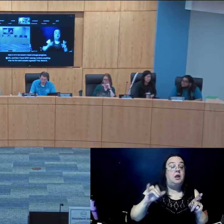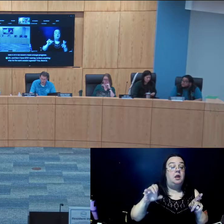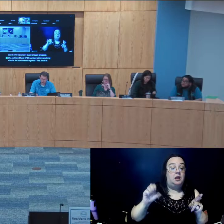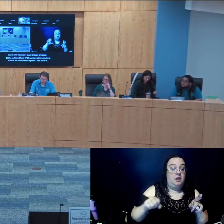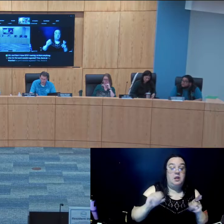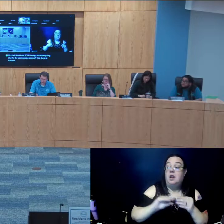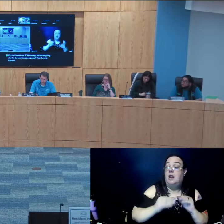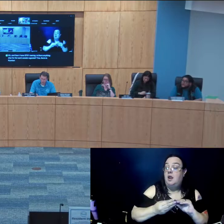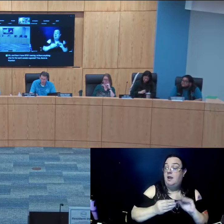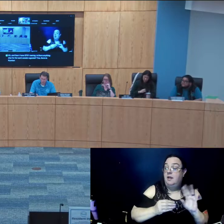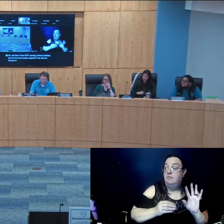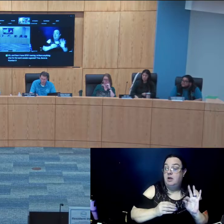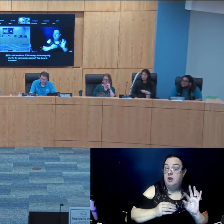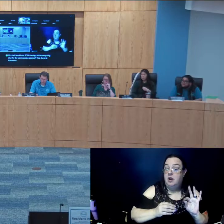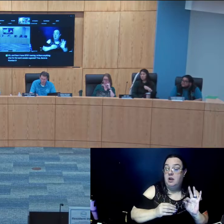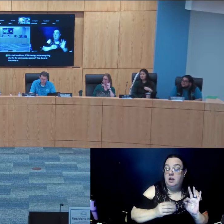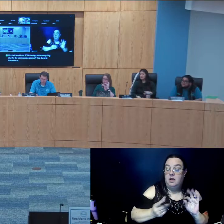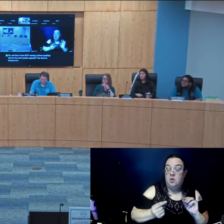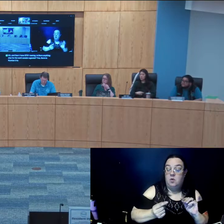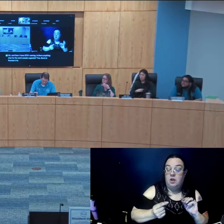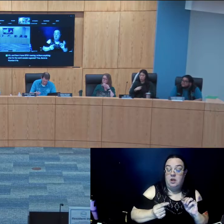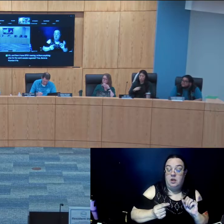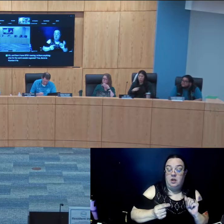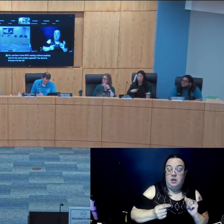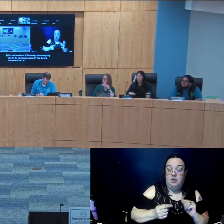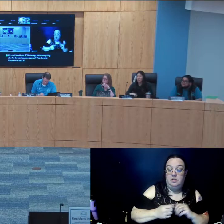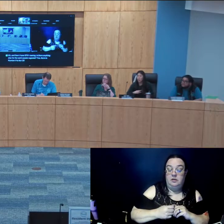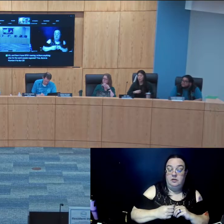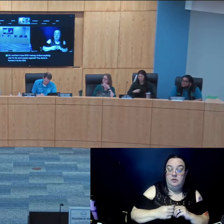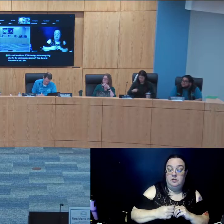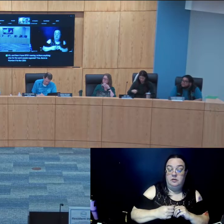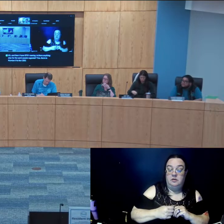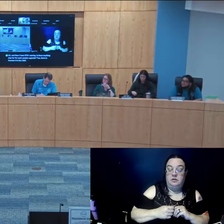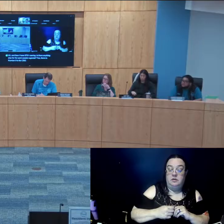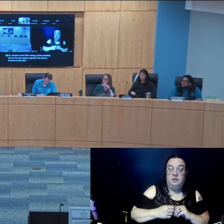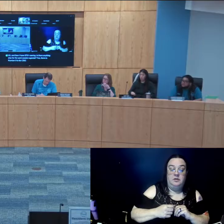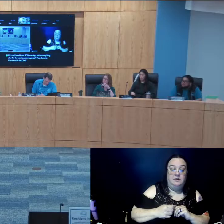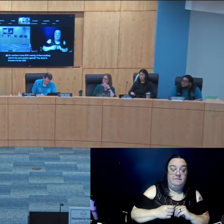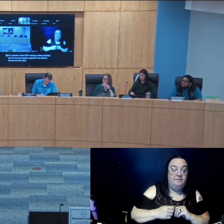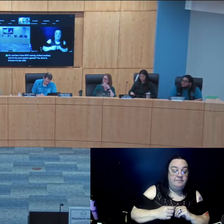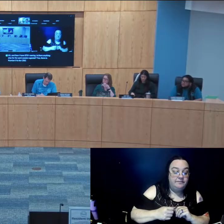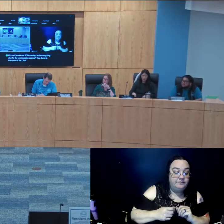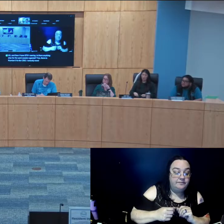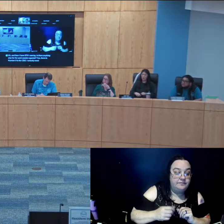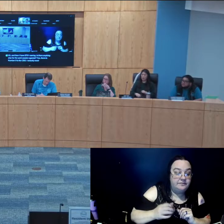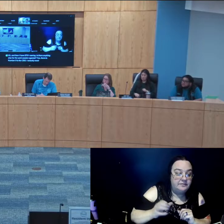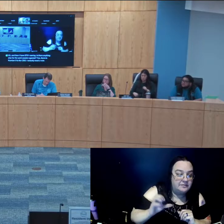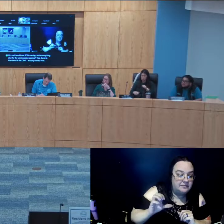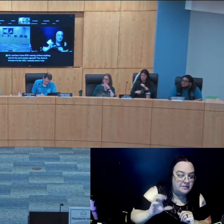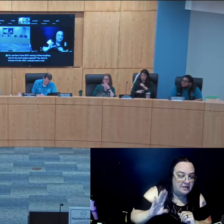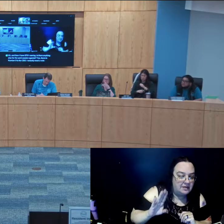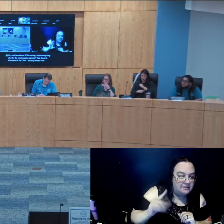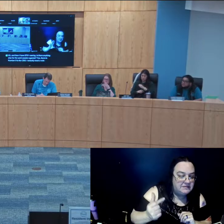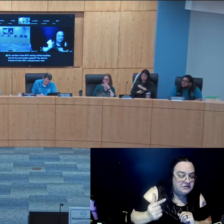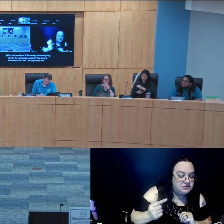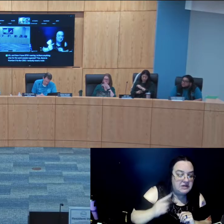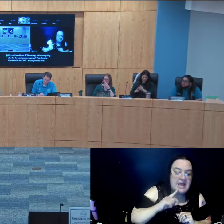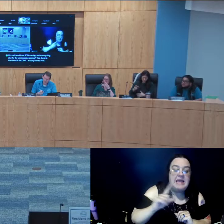Number 9 is The CDBG, I actually need a vote.